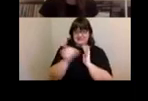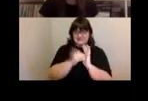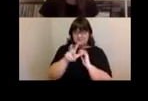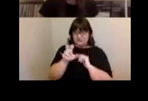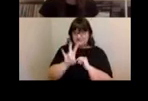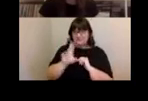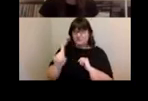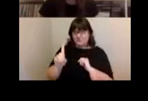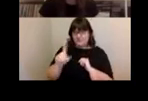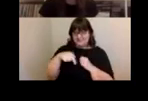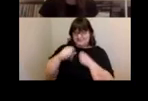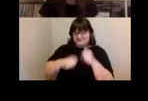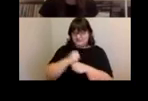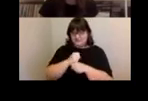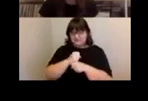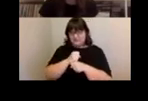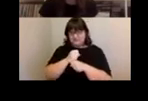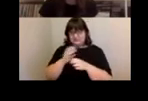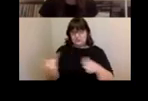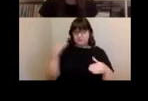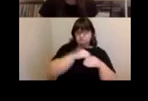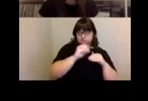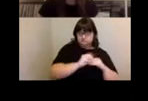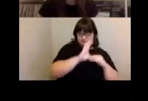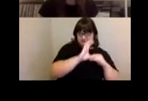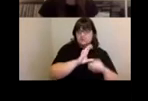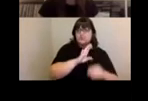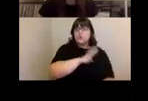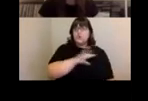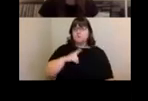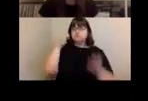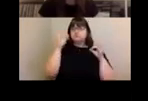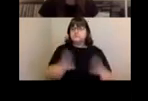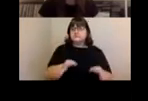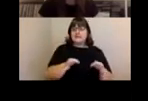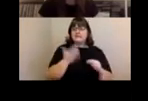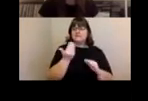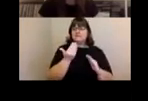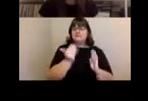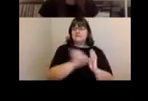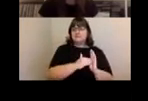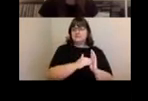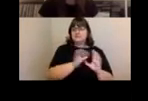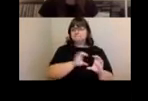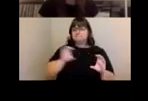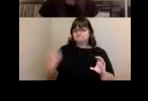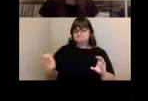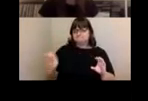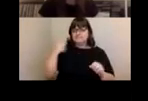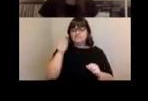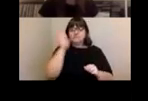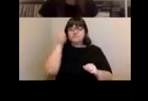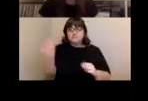$17,371 this year to our surplus. And the board decided to set aside $15,000 of that money to put towards future